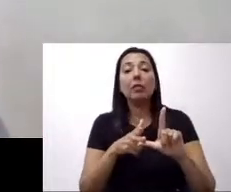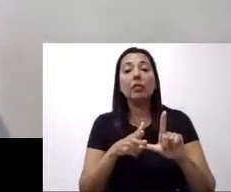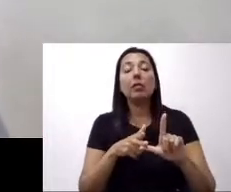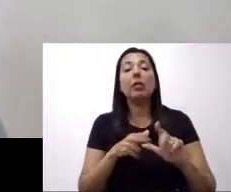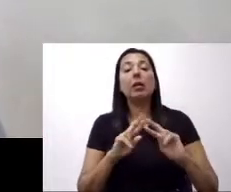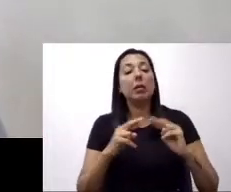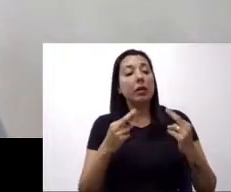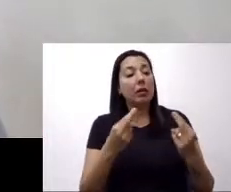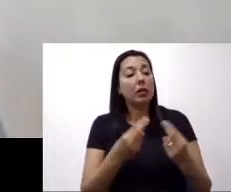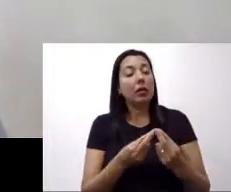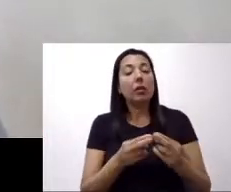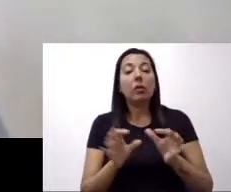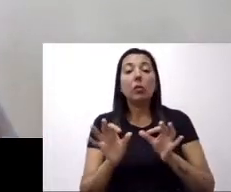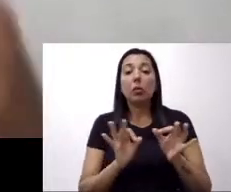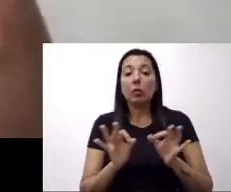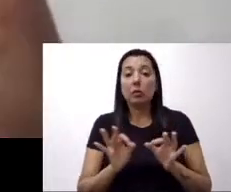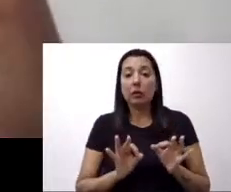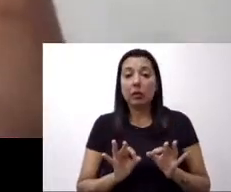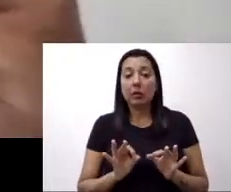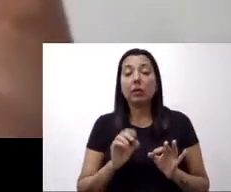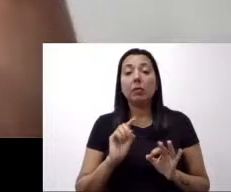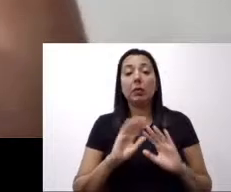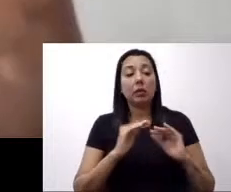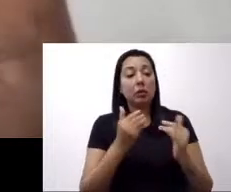National School of Public Administration.